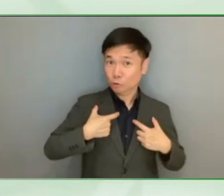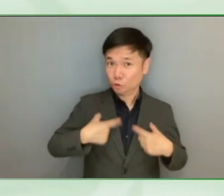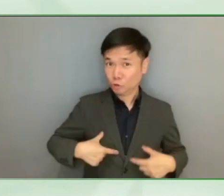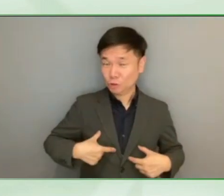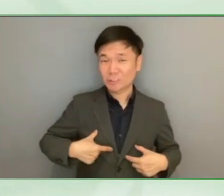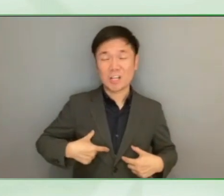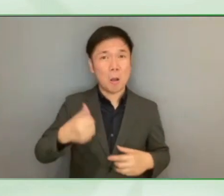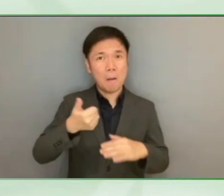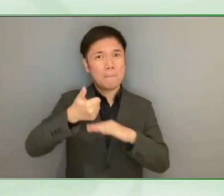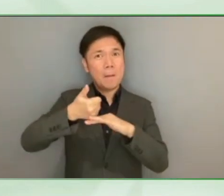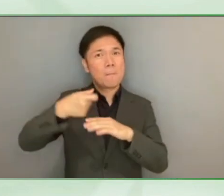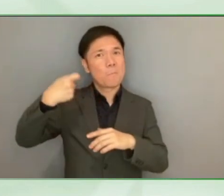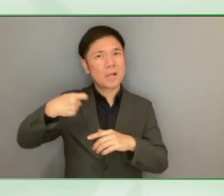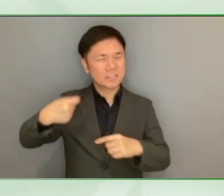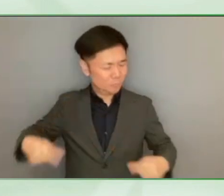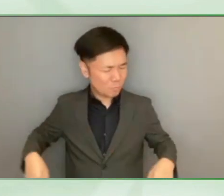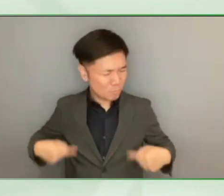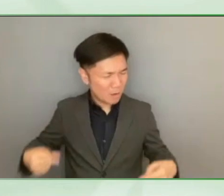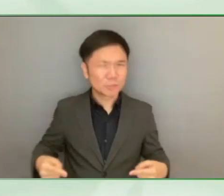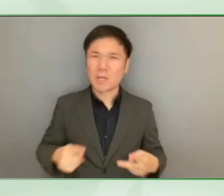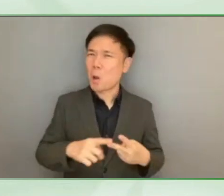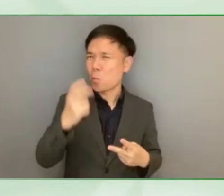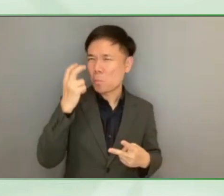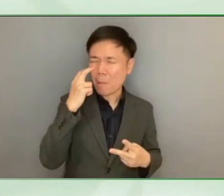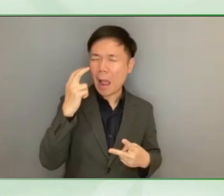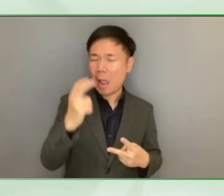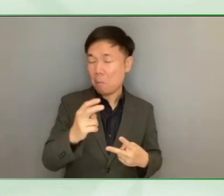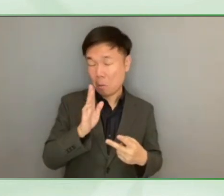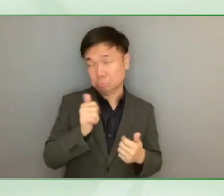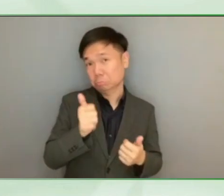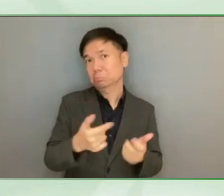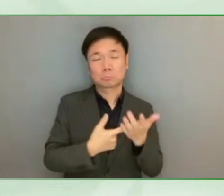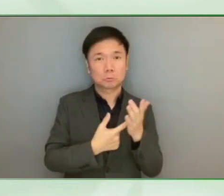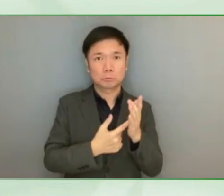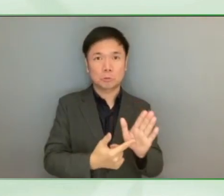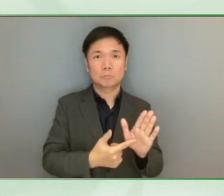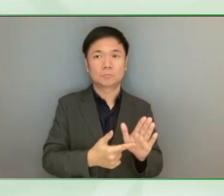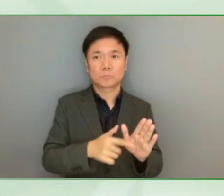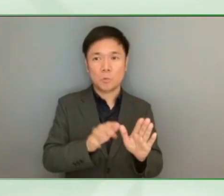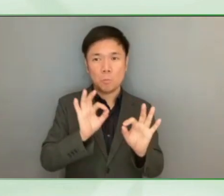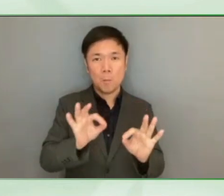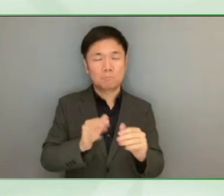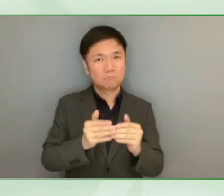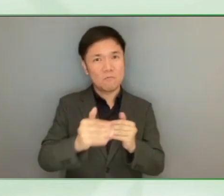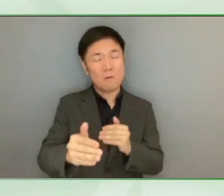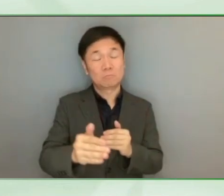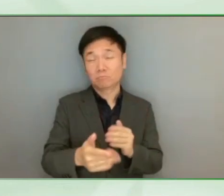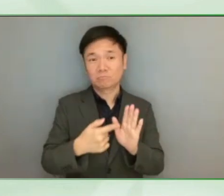or blind or whatever, because I think that would be really a great example. Yeah. But the time is